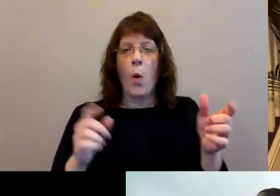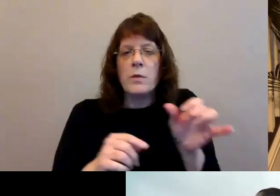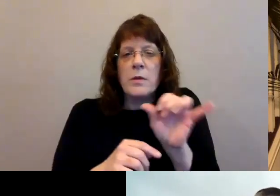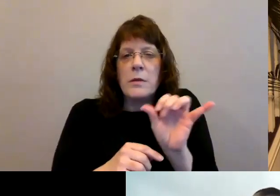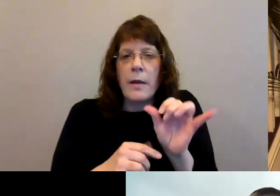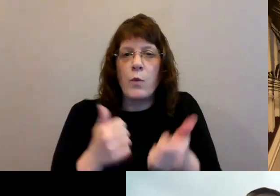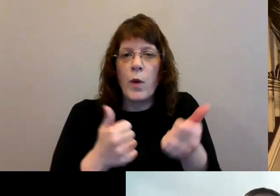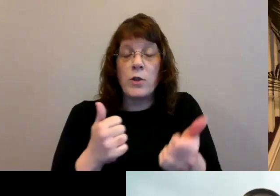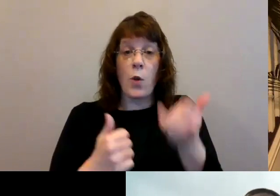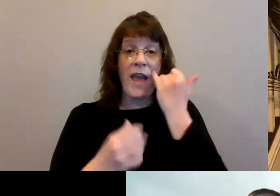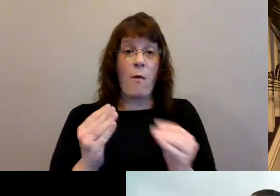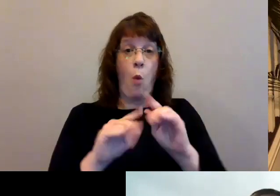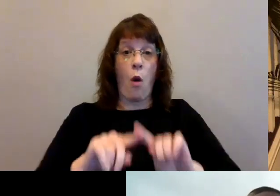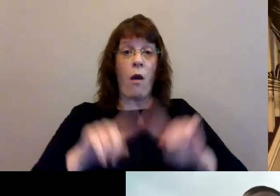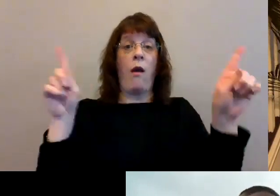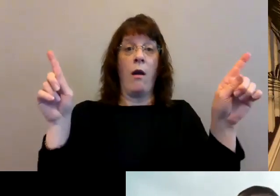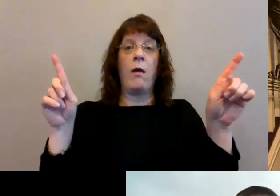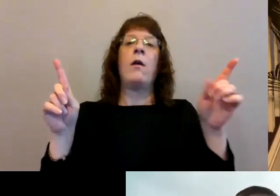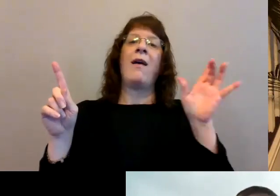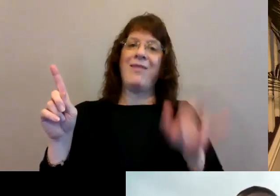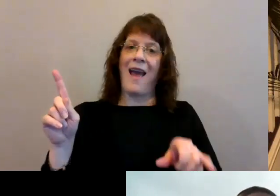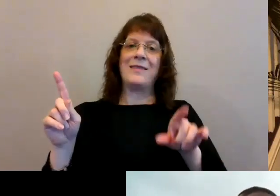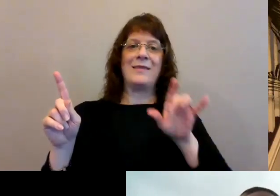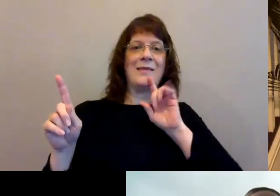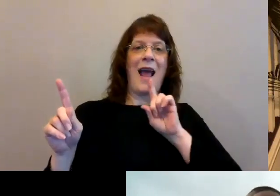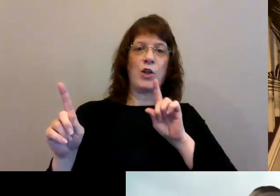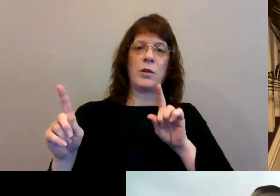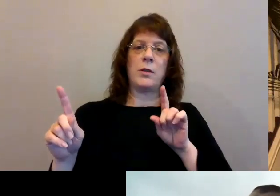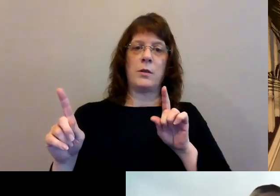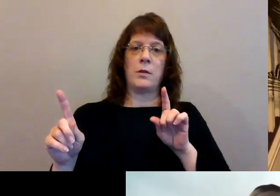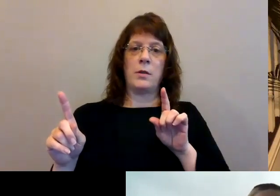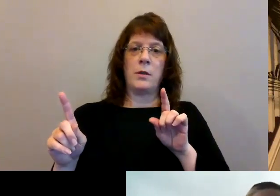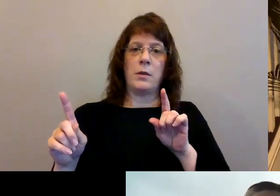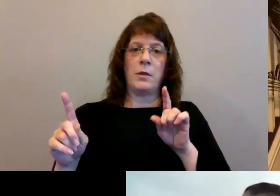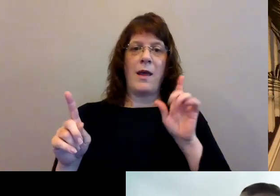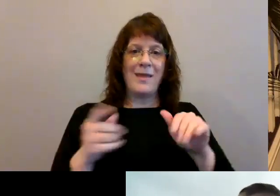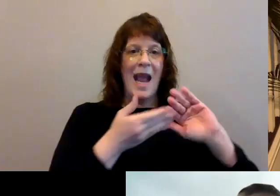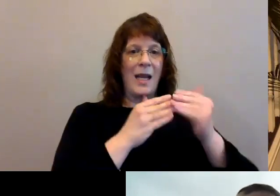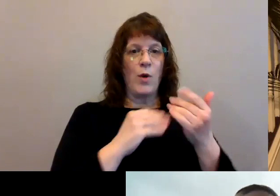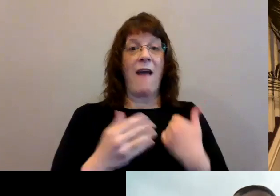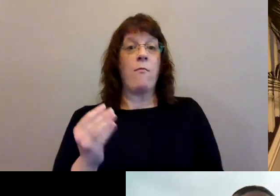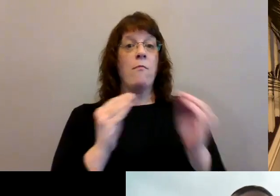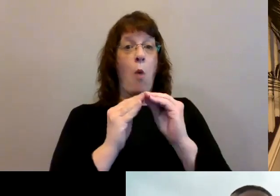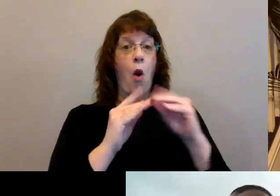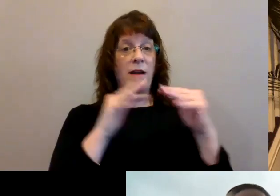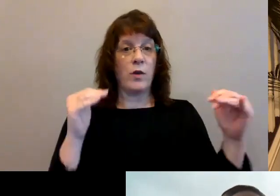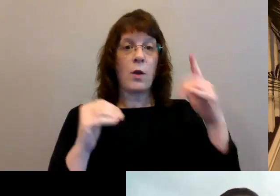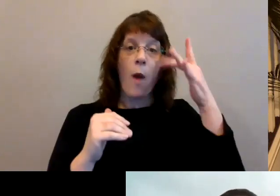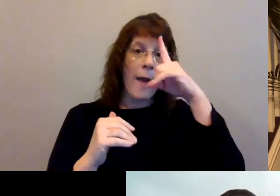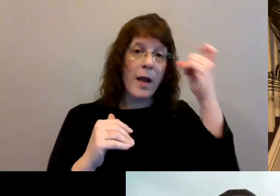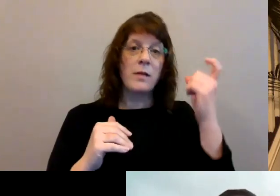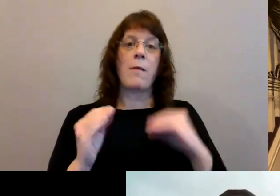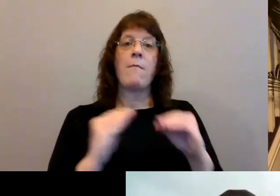the species are, we consider that that community would have more diversity because it has more